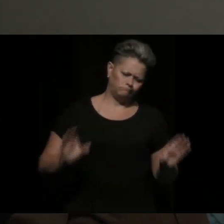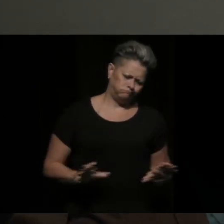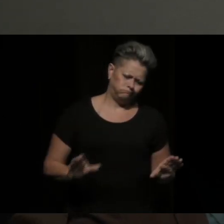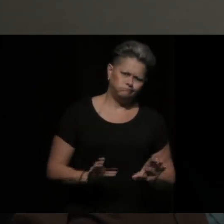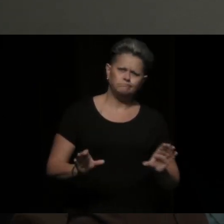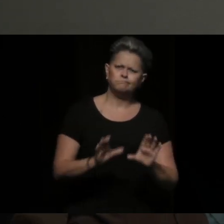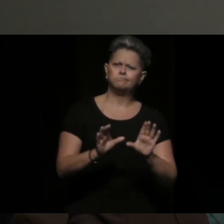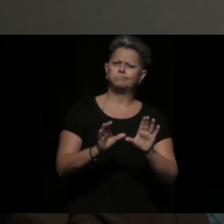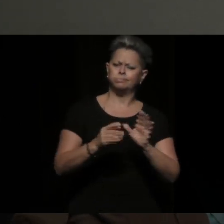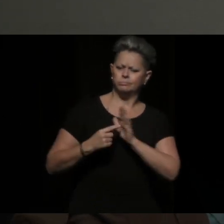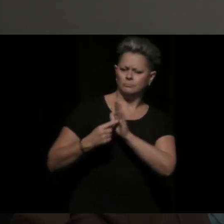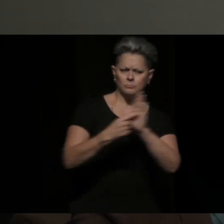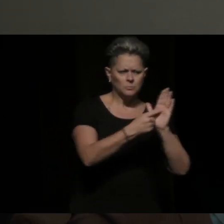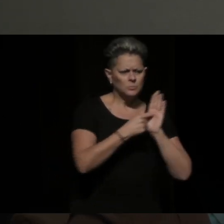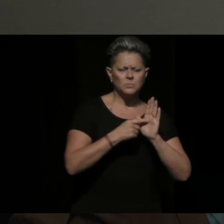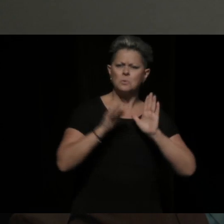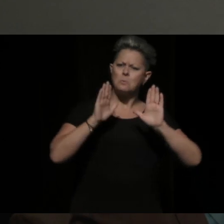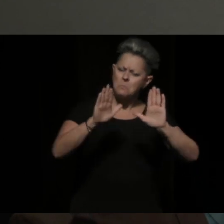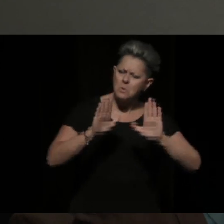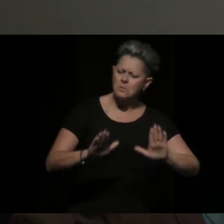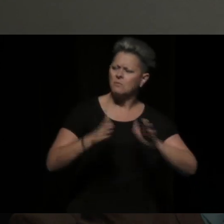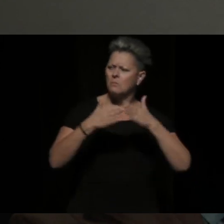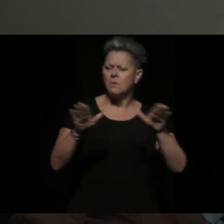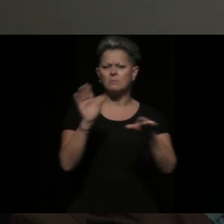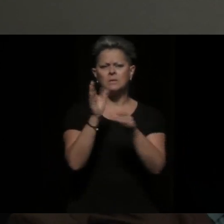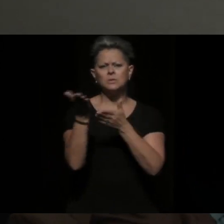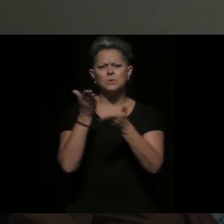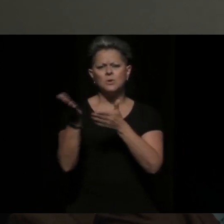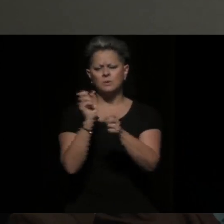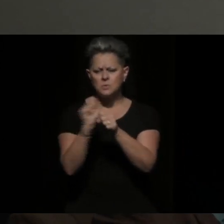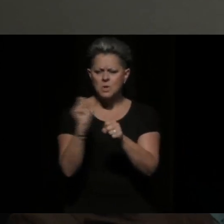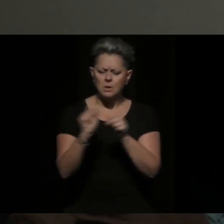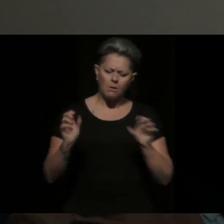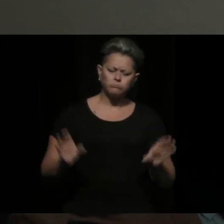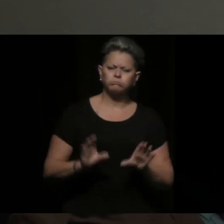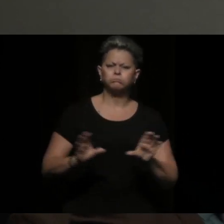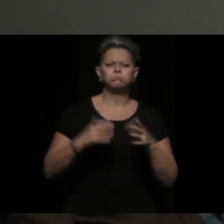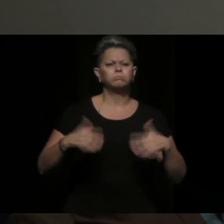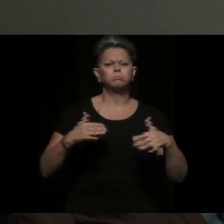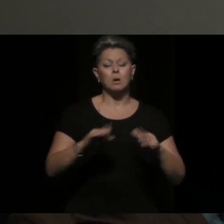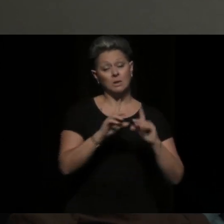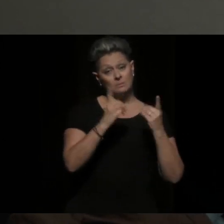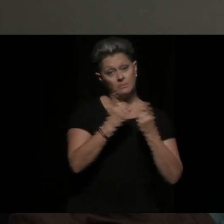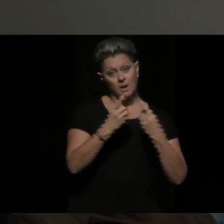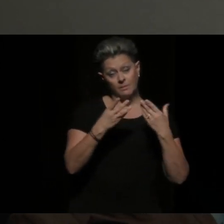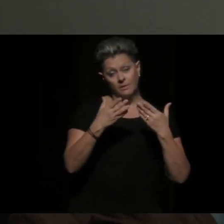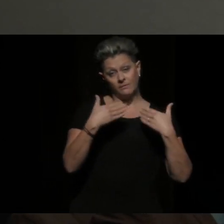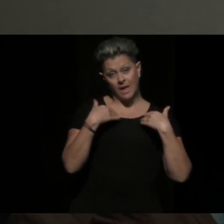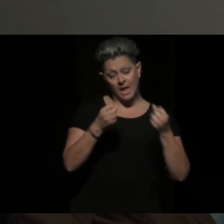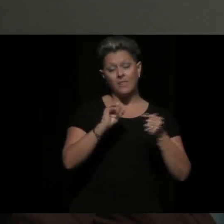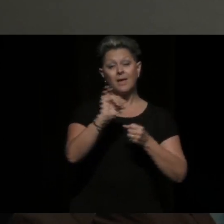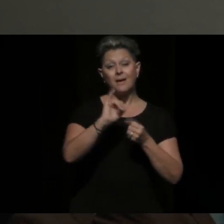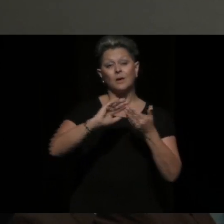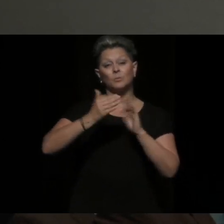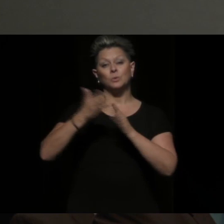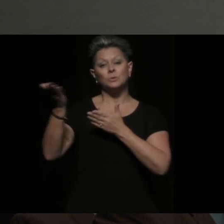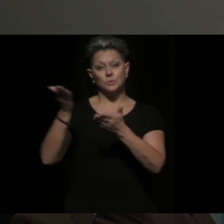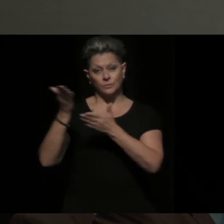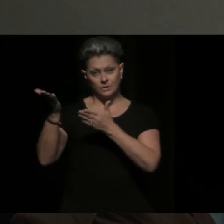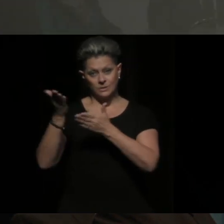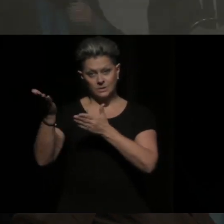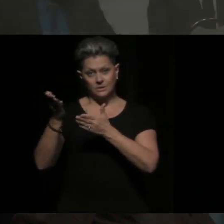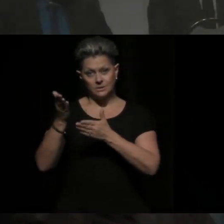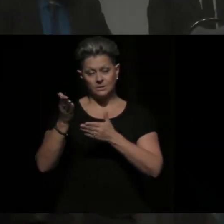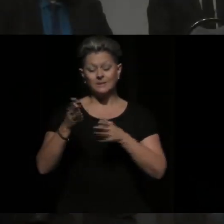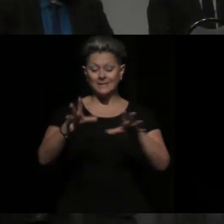have demonstrated excellence in public service, the Department of Health and Community Services. Accepting on behalf